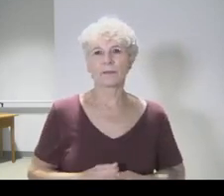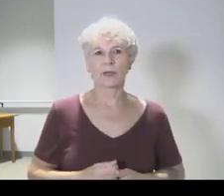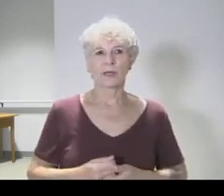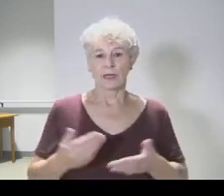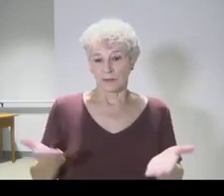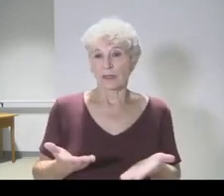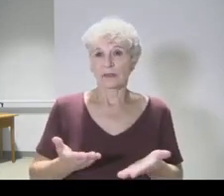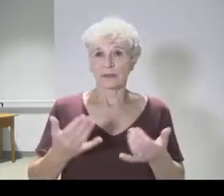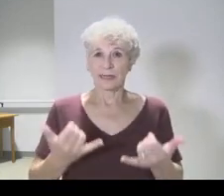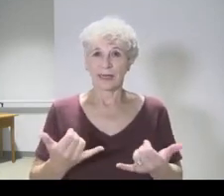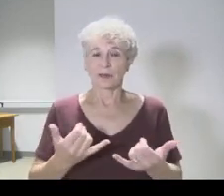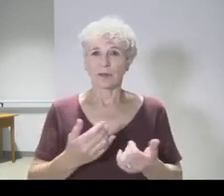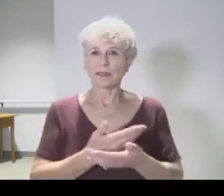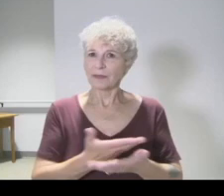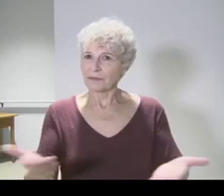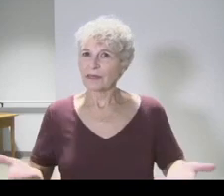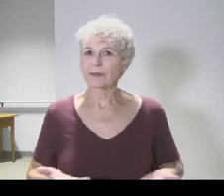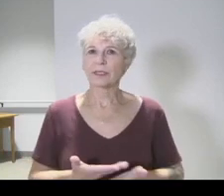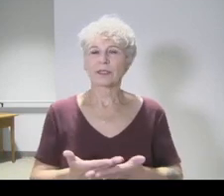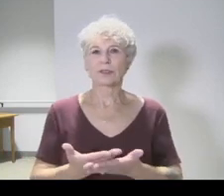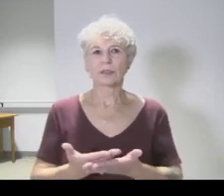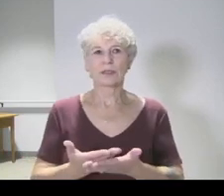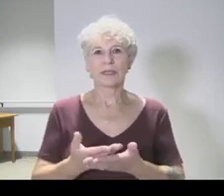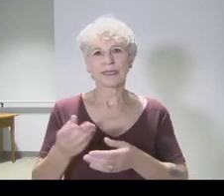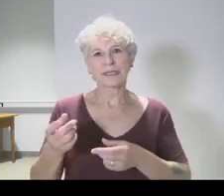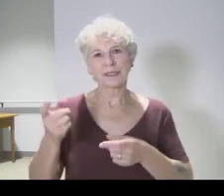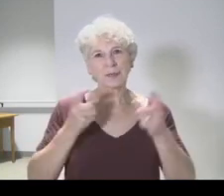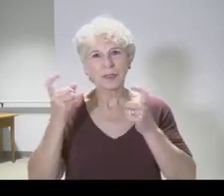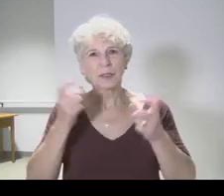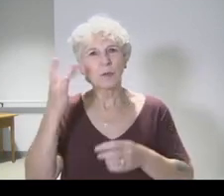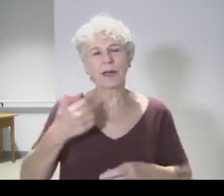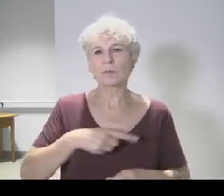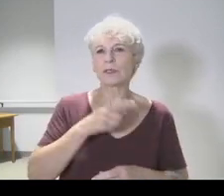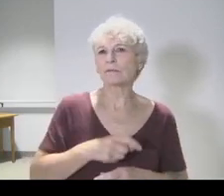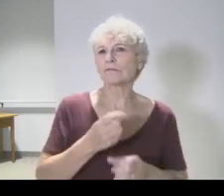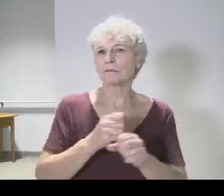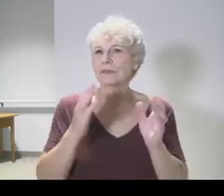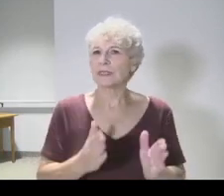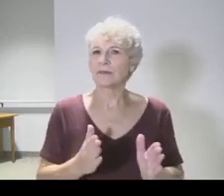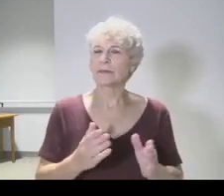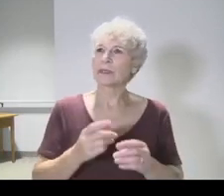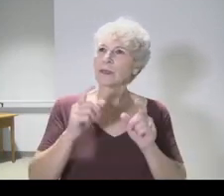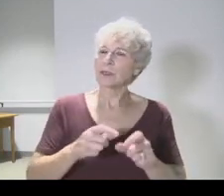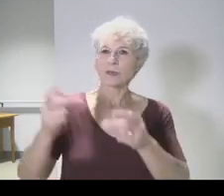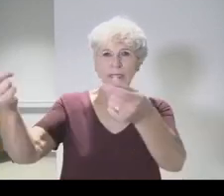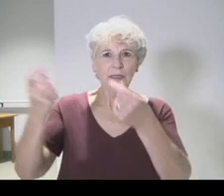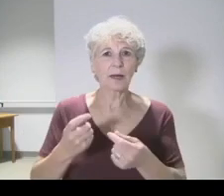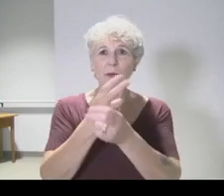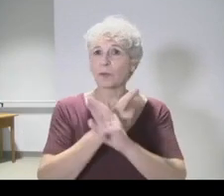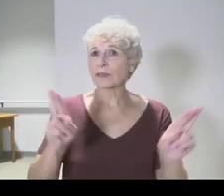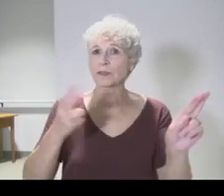foundation for the rest of the book by expressing why we needed a savior. Someone who can come and rescue us